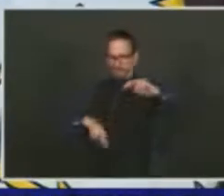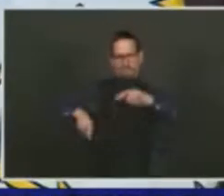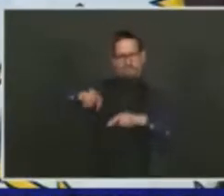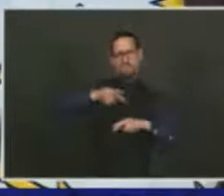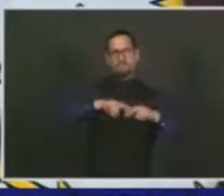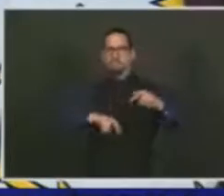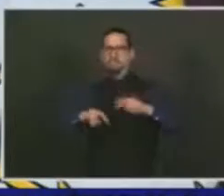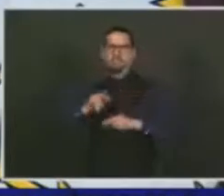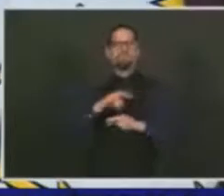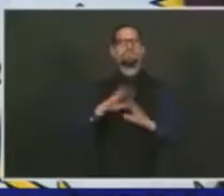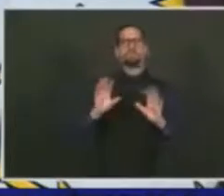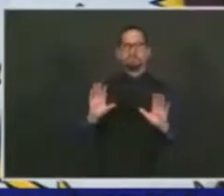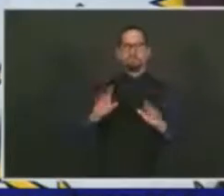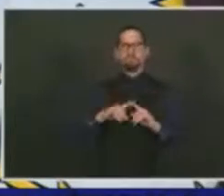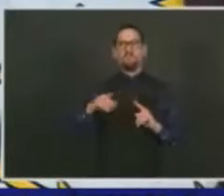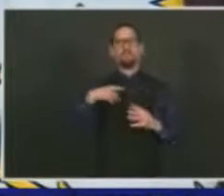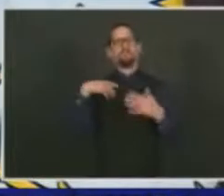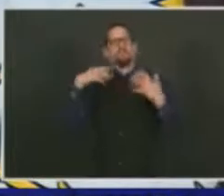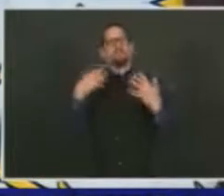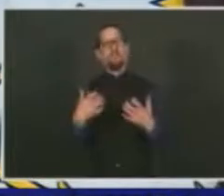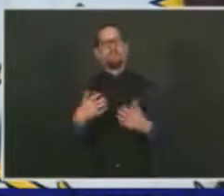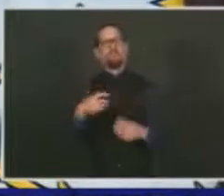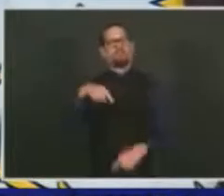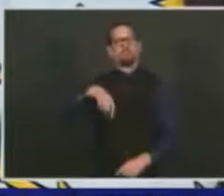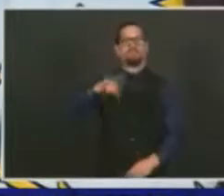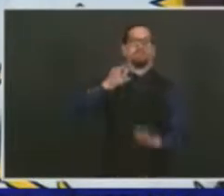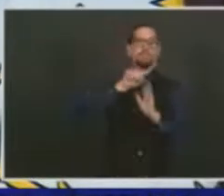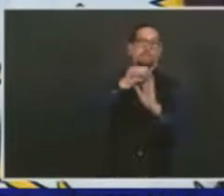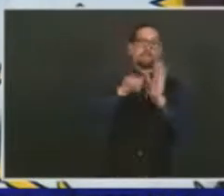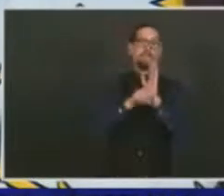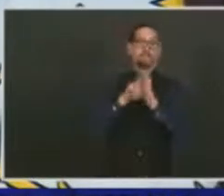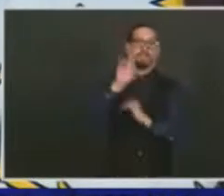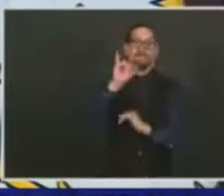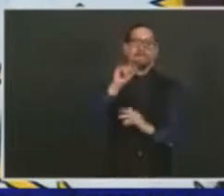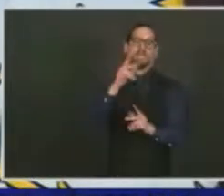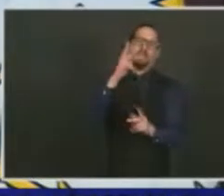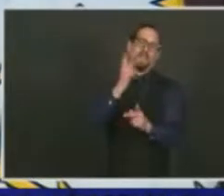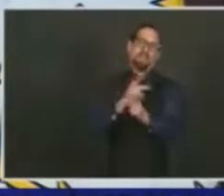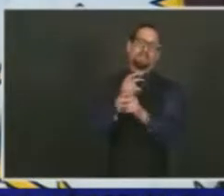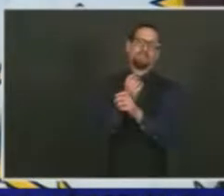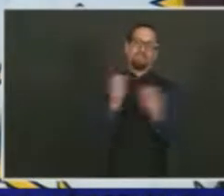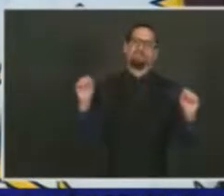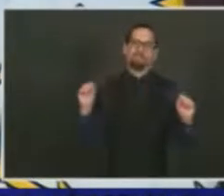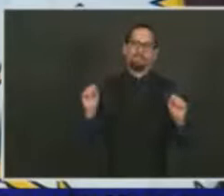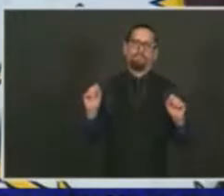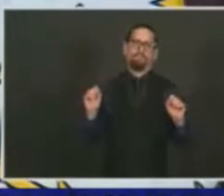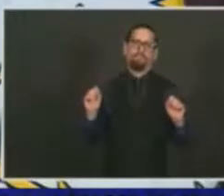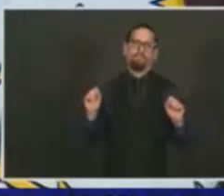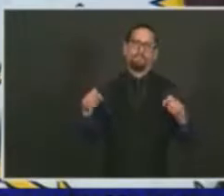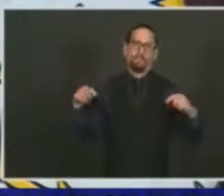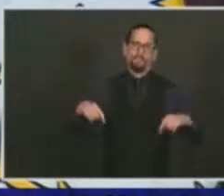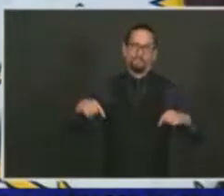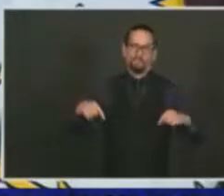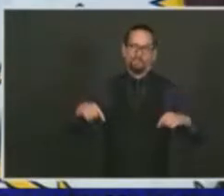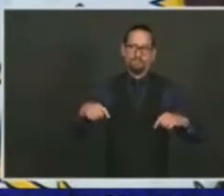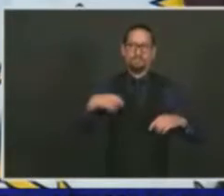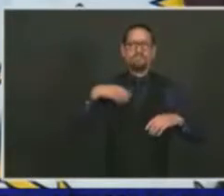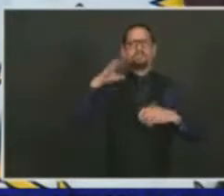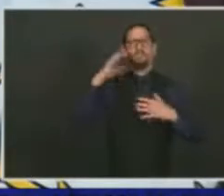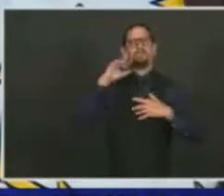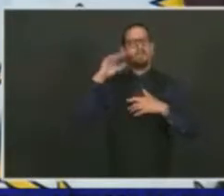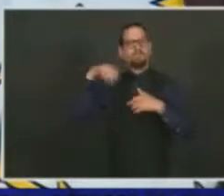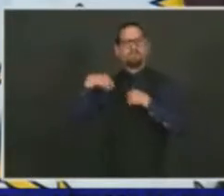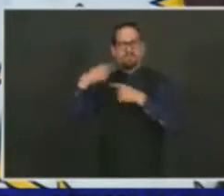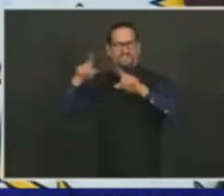place. We're able now to target our interventions better because of all our testing, because of all our